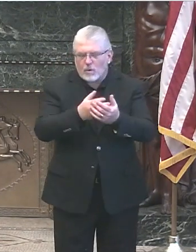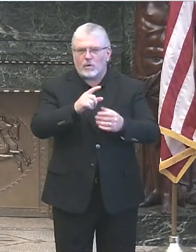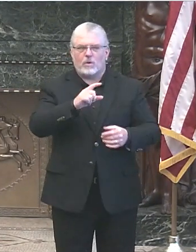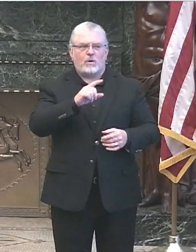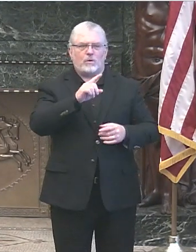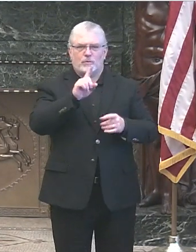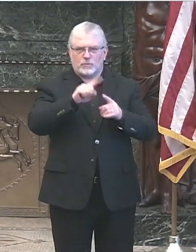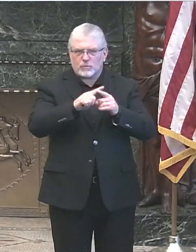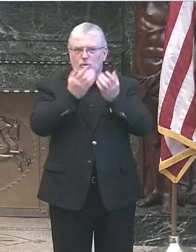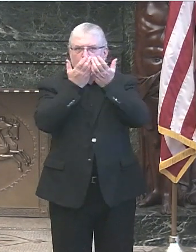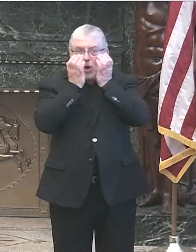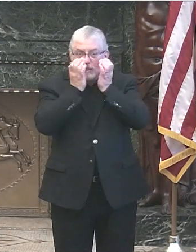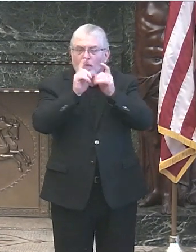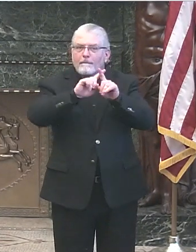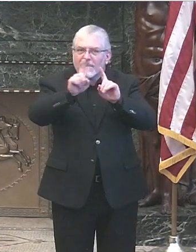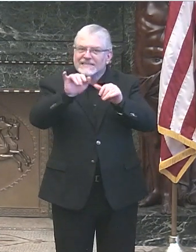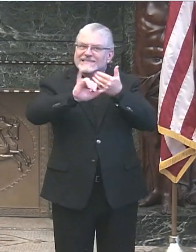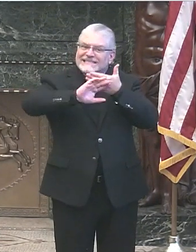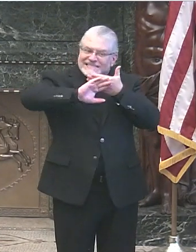Thank you, Matt.